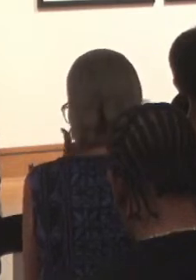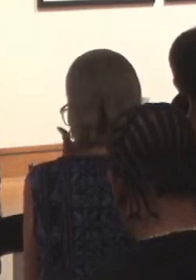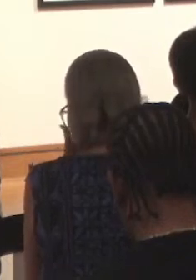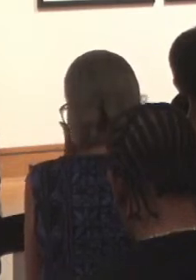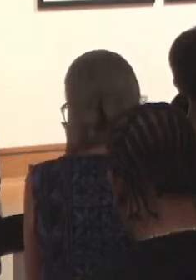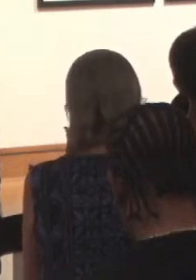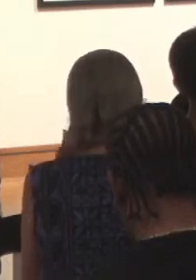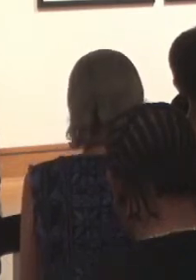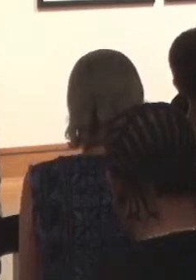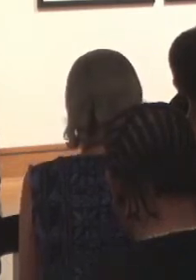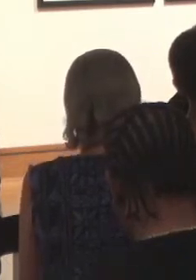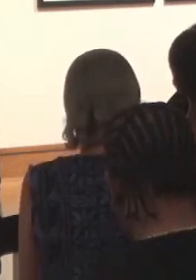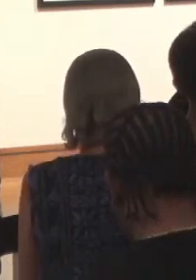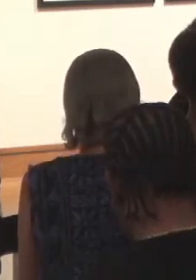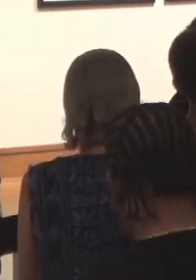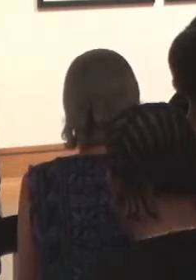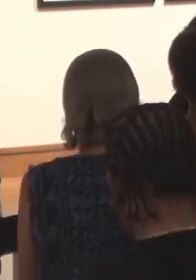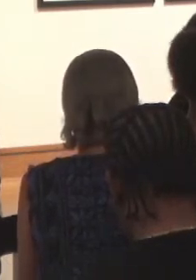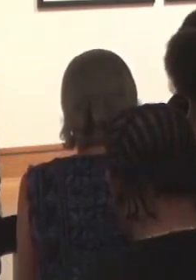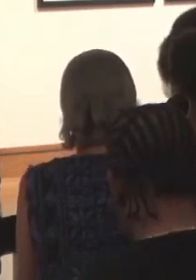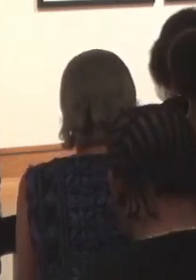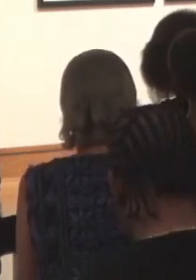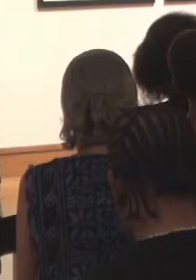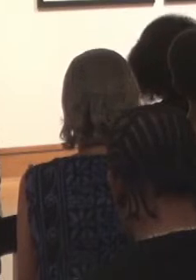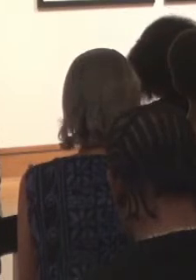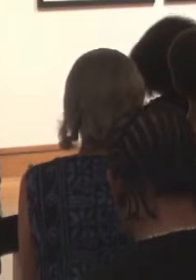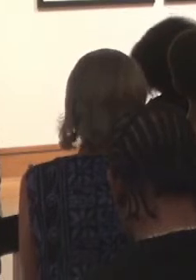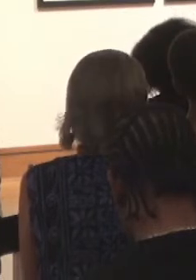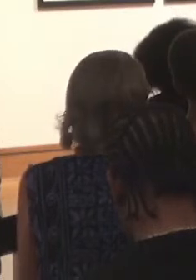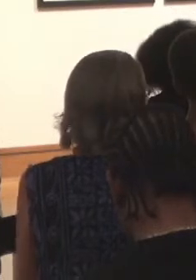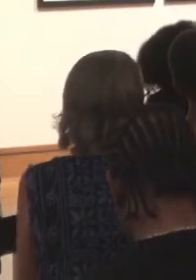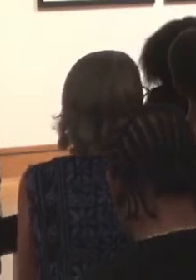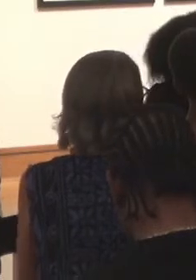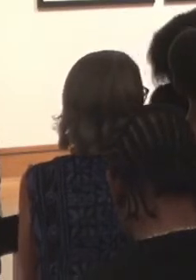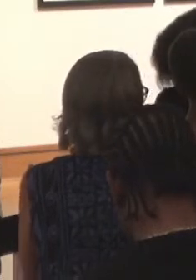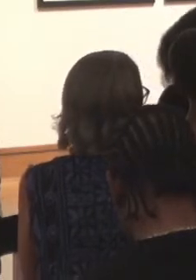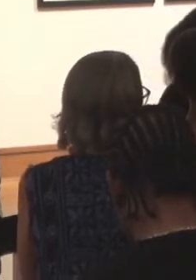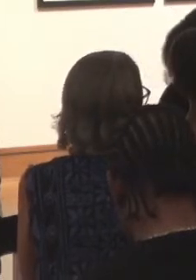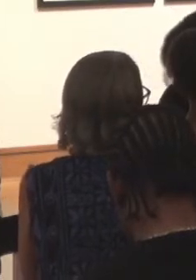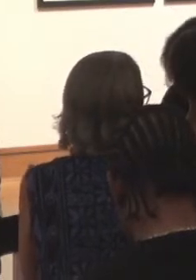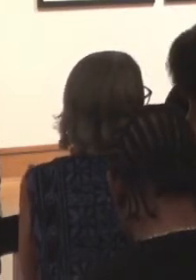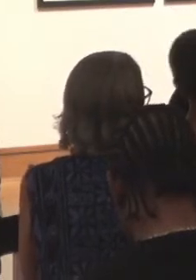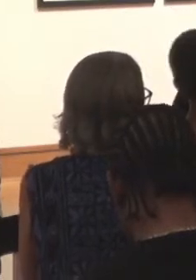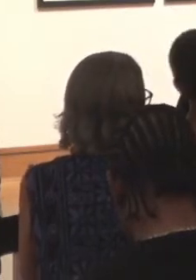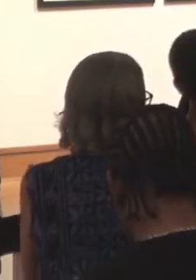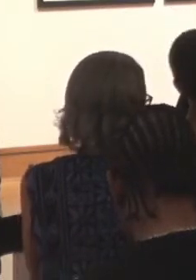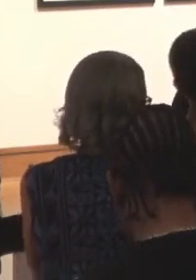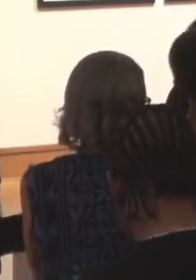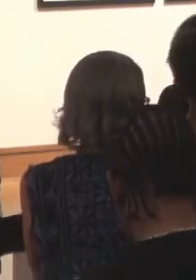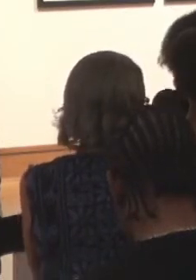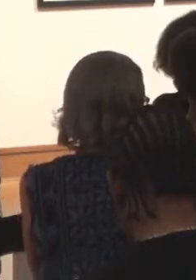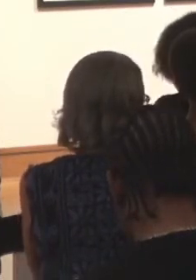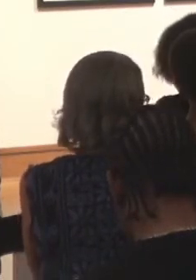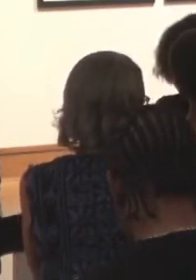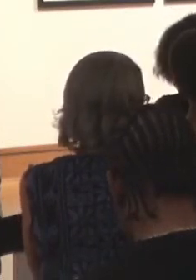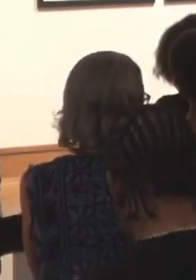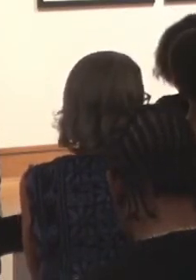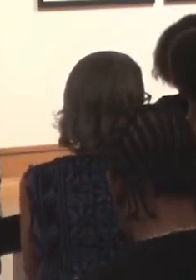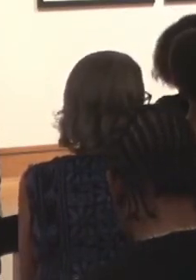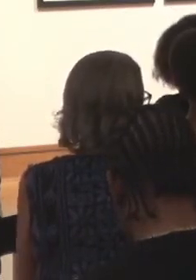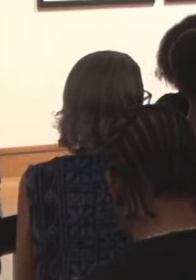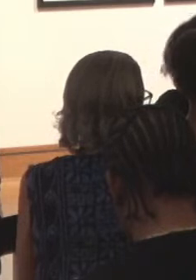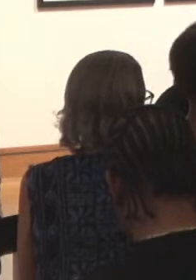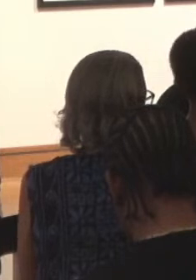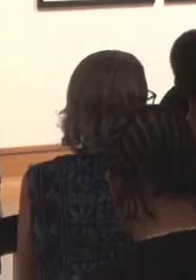And that's really interesting to me, because that's not something that we see a lot in this type of performance.